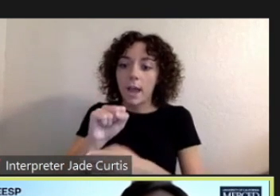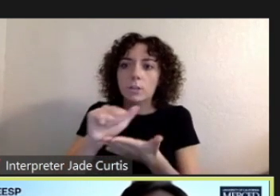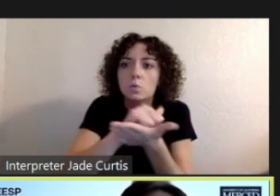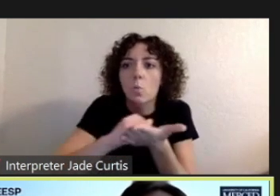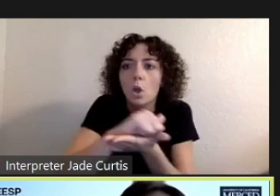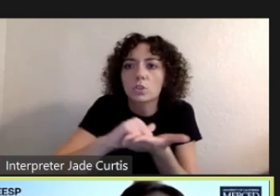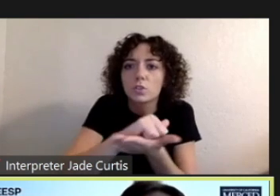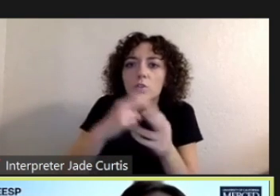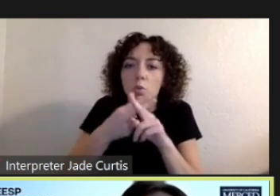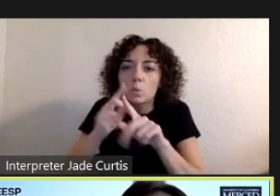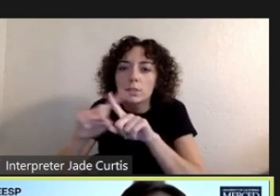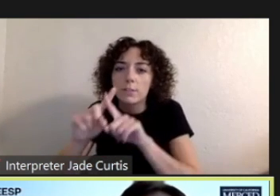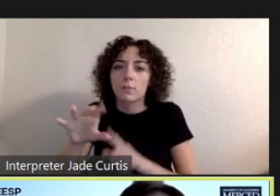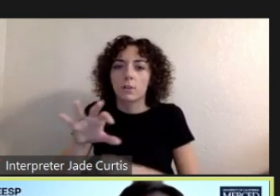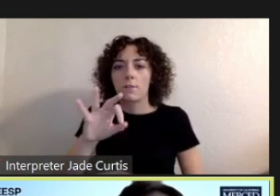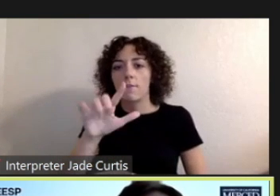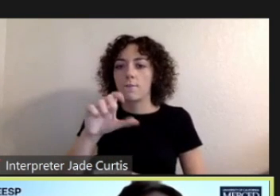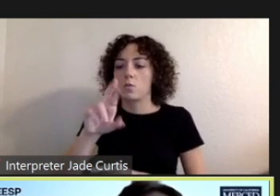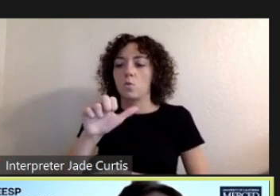rates. Next slide, please.